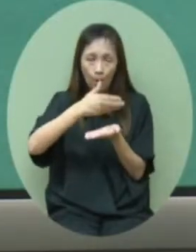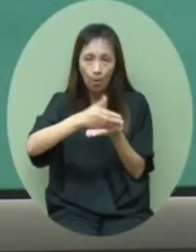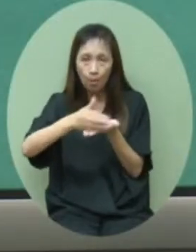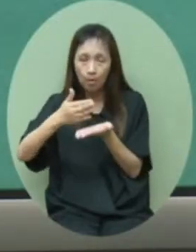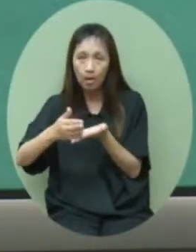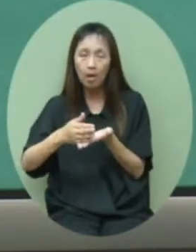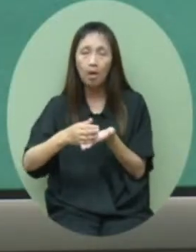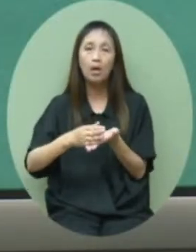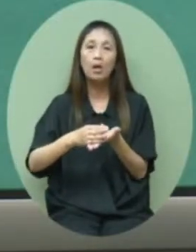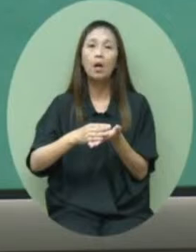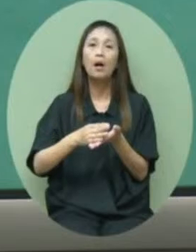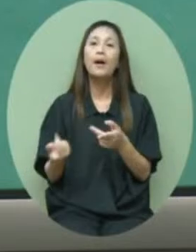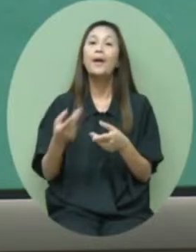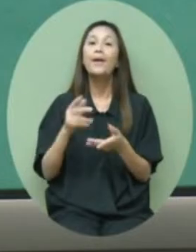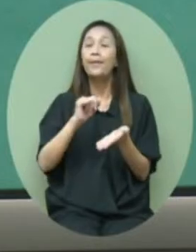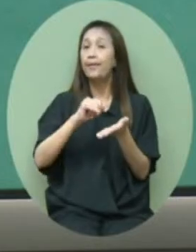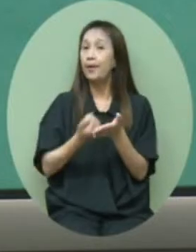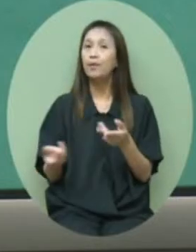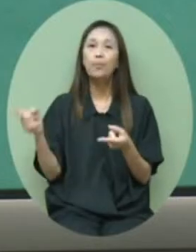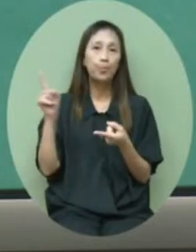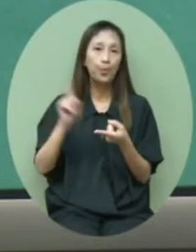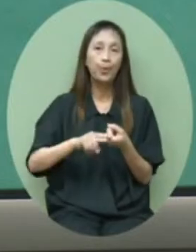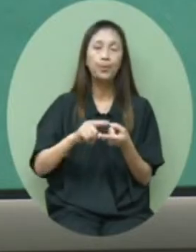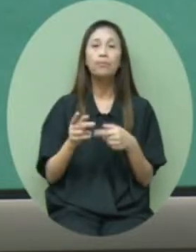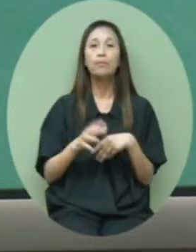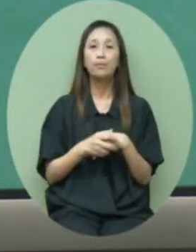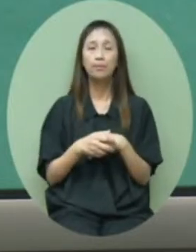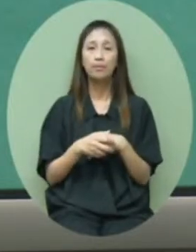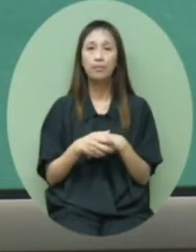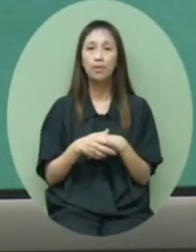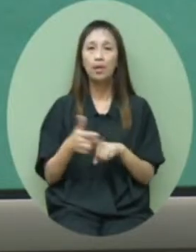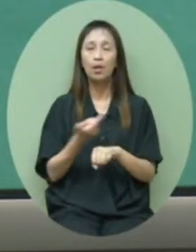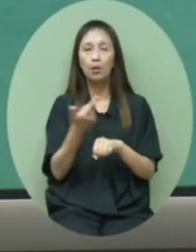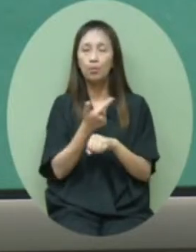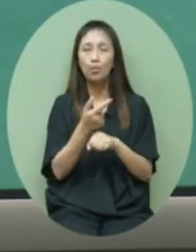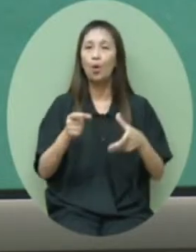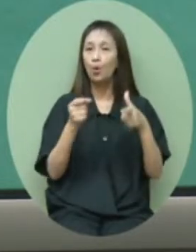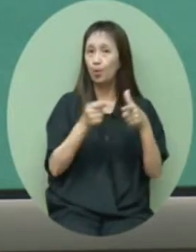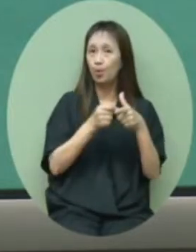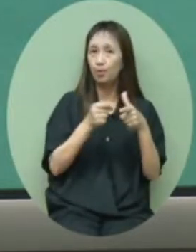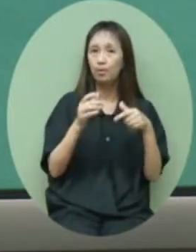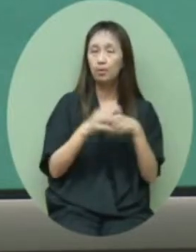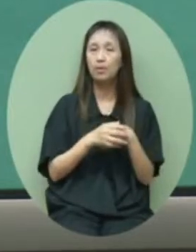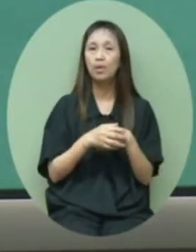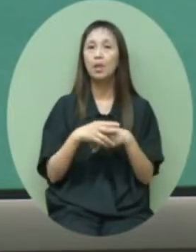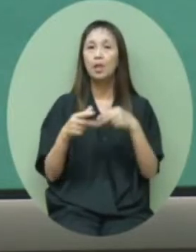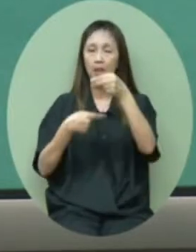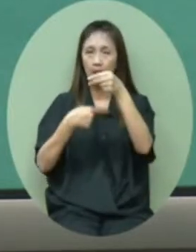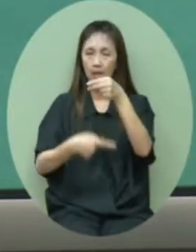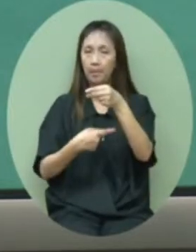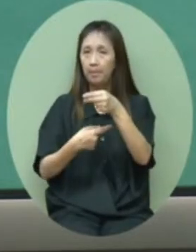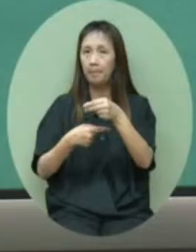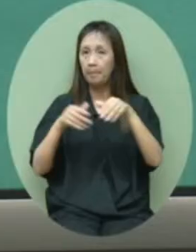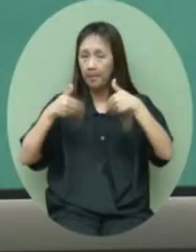then there will be double green dollar awards at community stations.